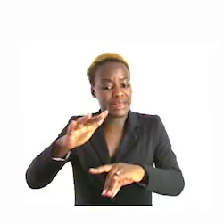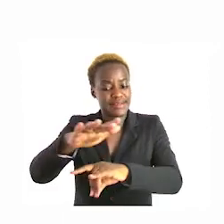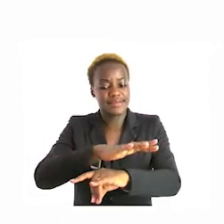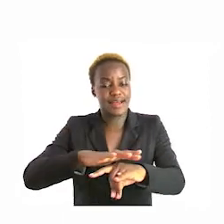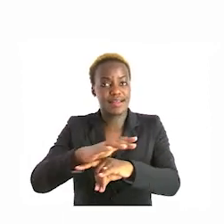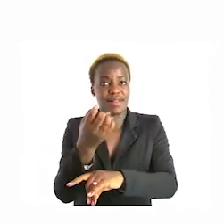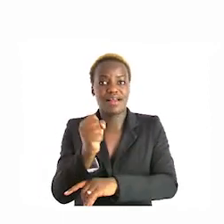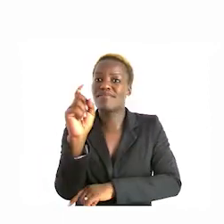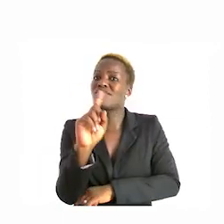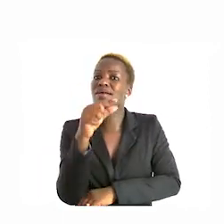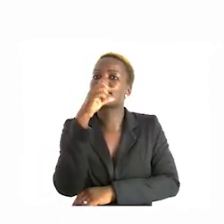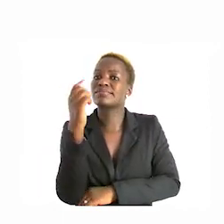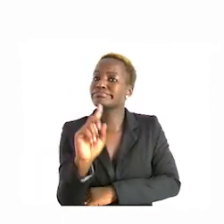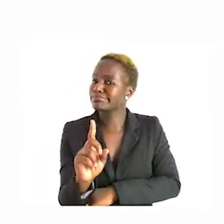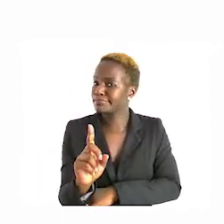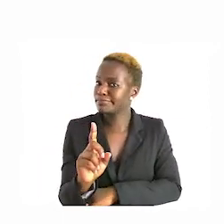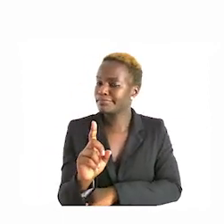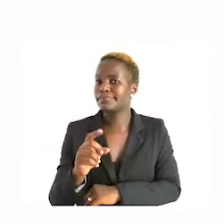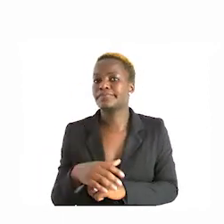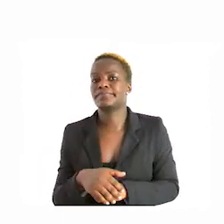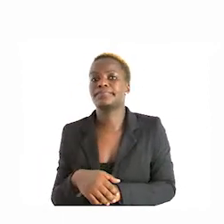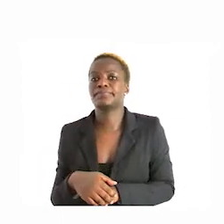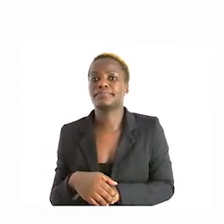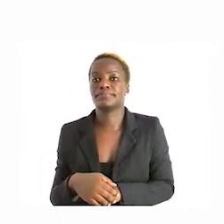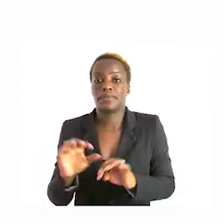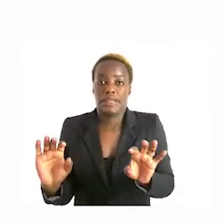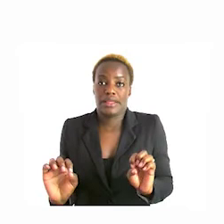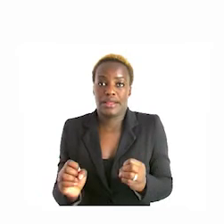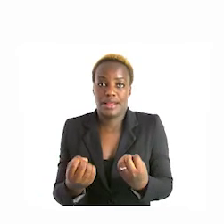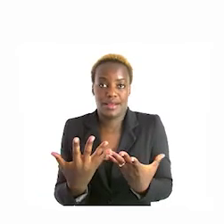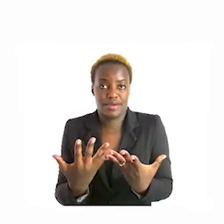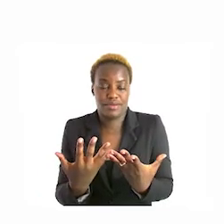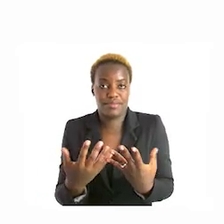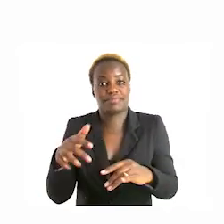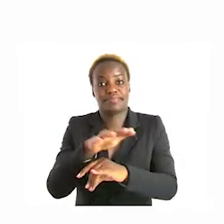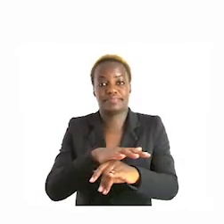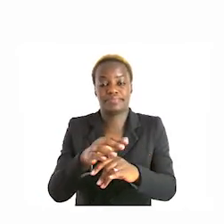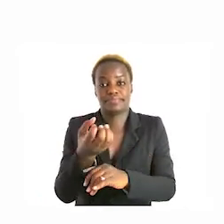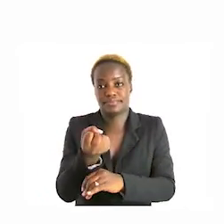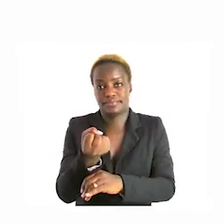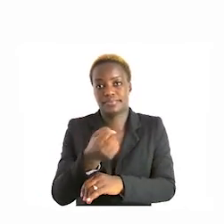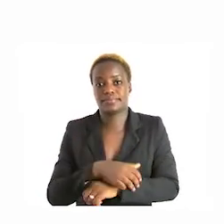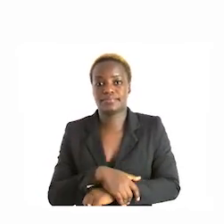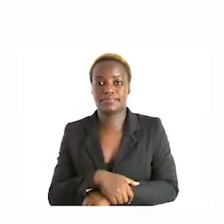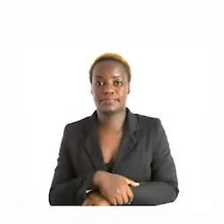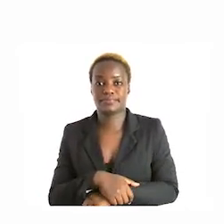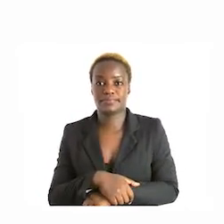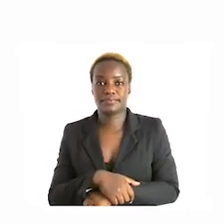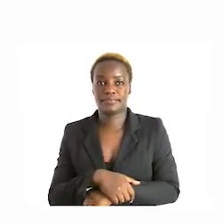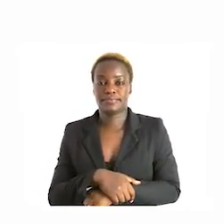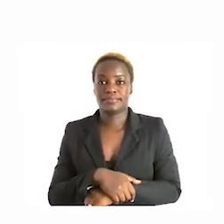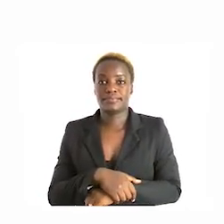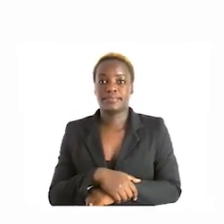the name of the animal. I would like to see the animal's name, as well as the number of the animals on the $50